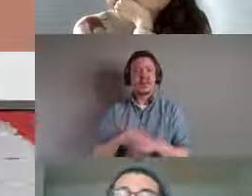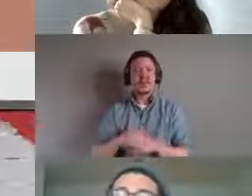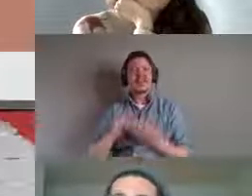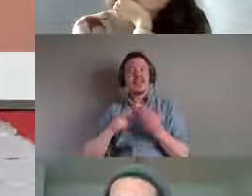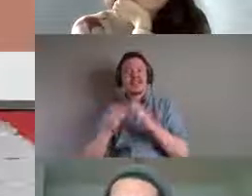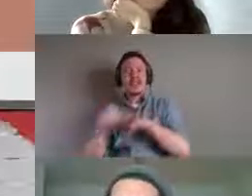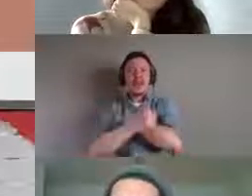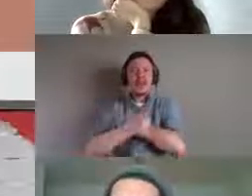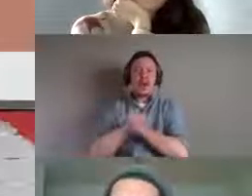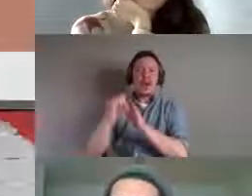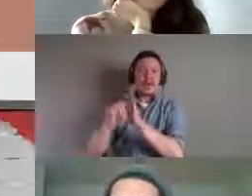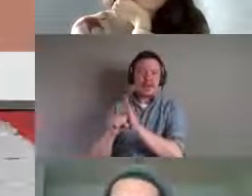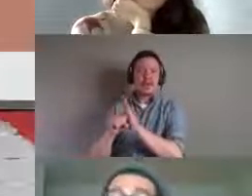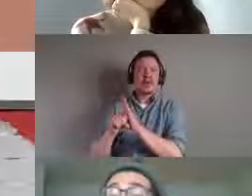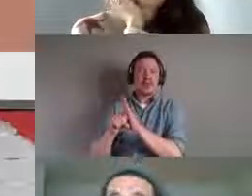state, or